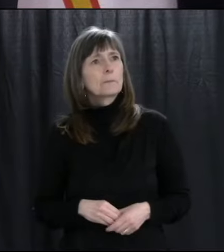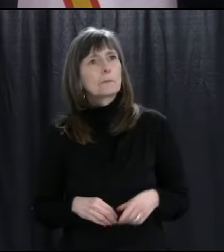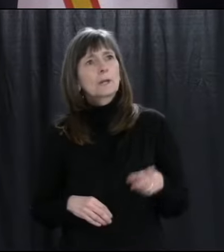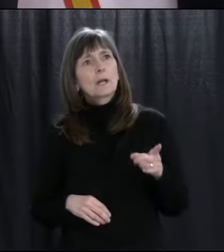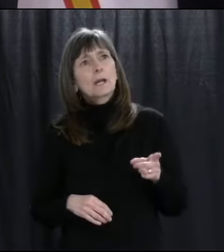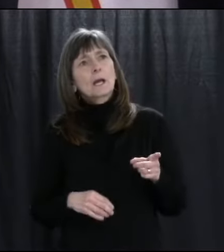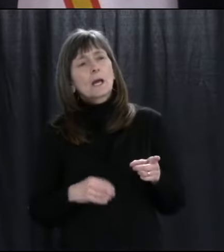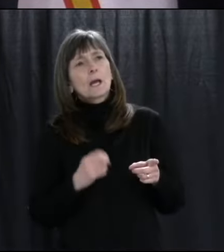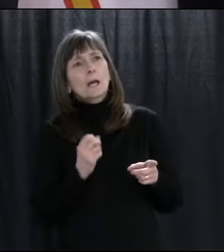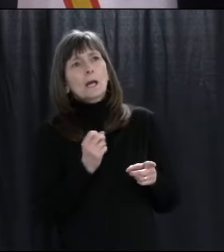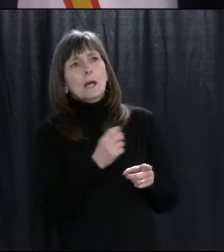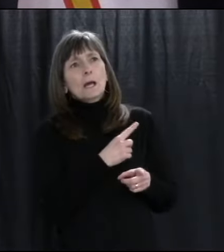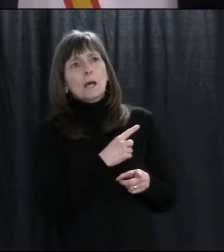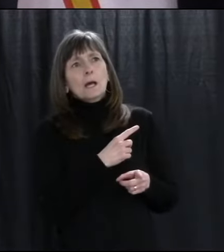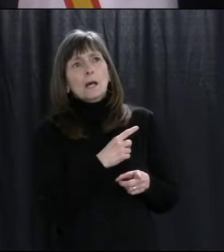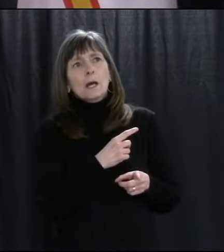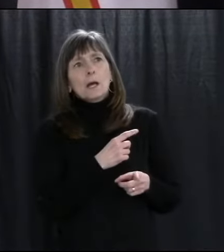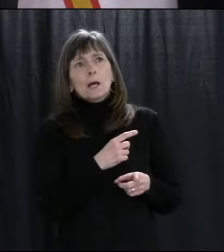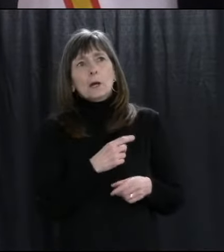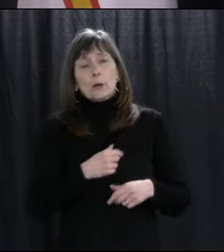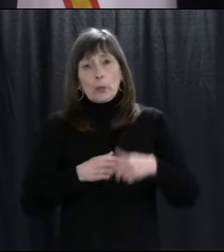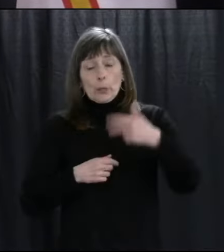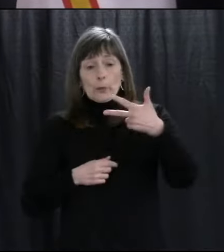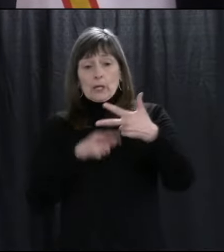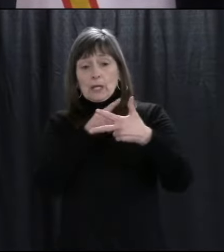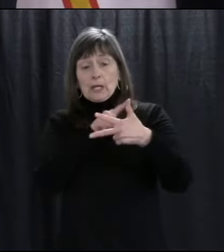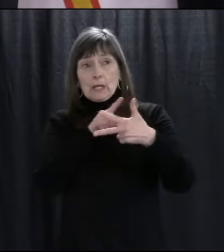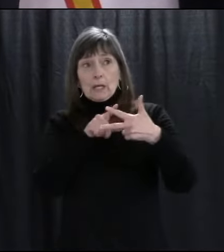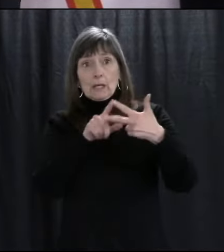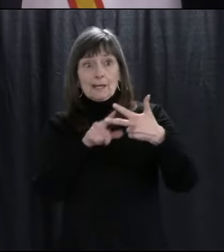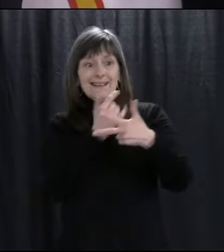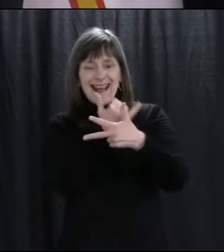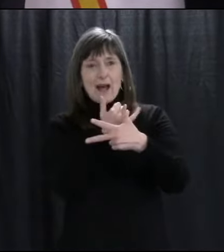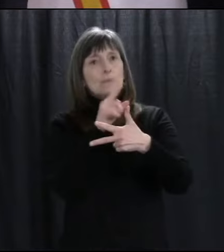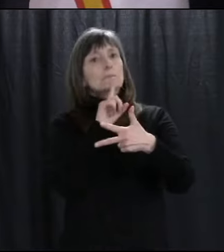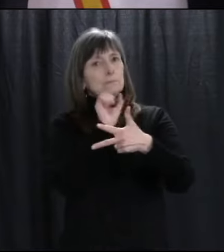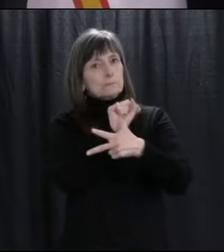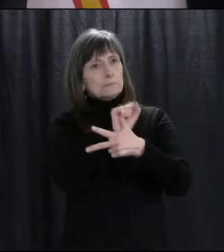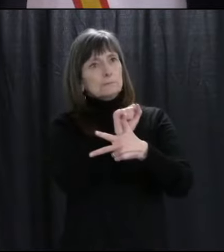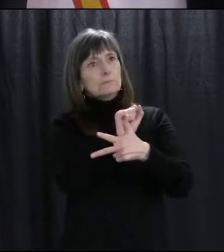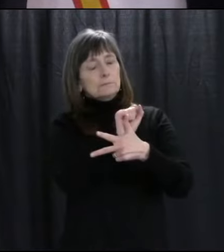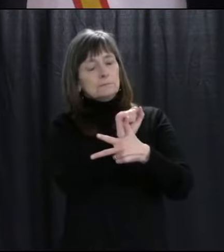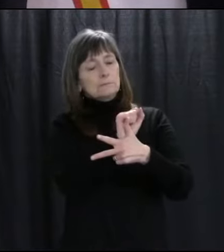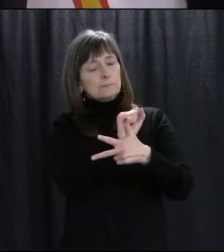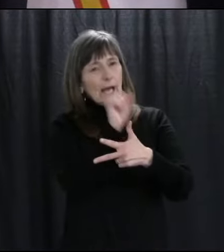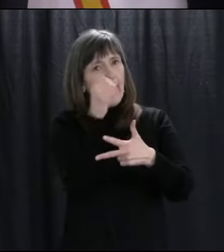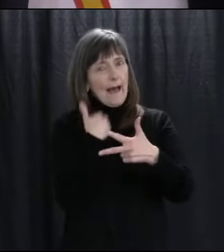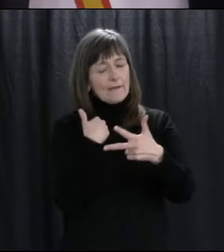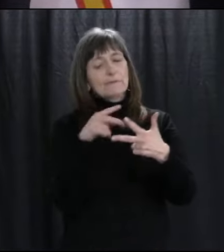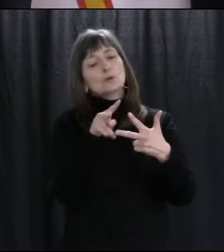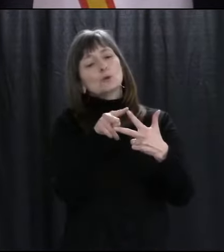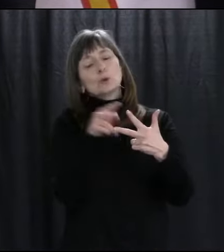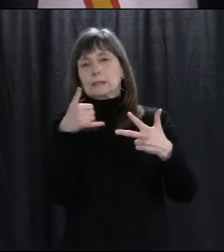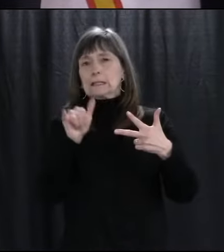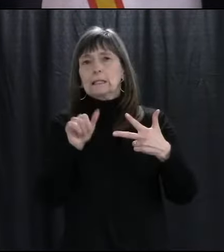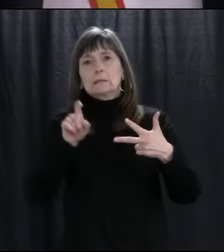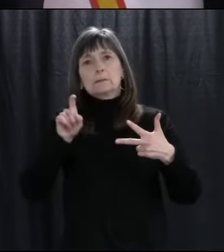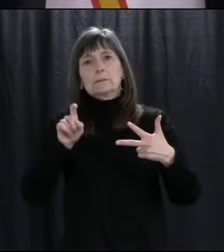I'm curious, any more updates about the 3 cases now, one confirmed and 2